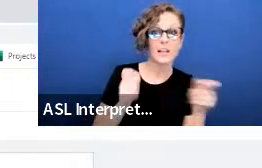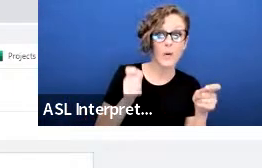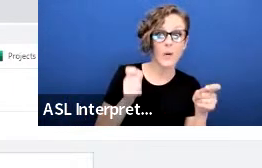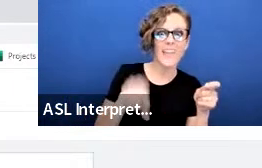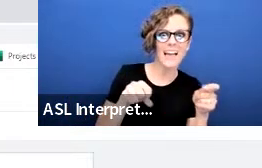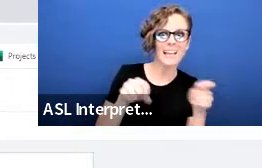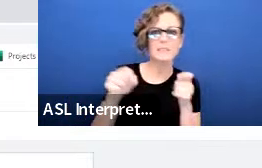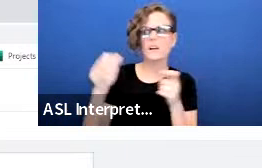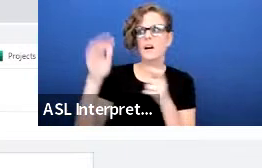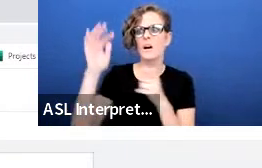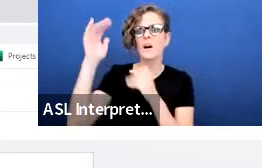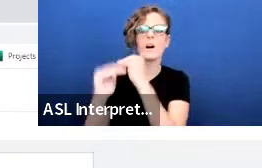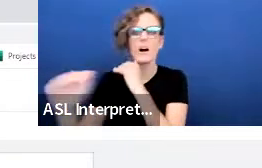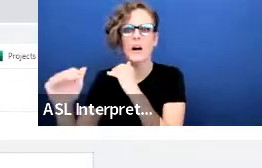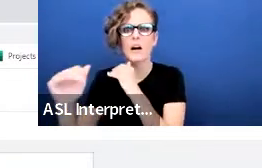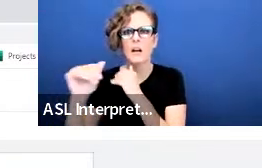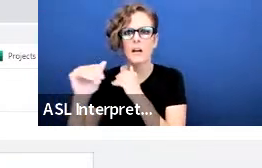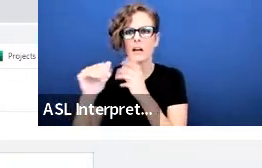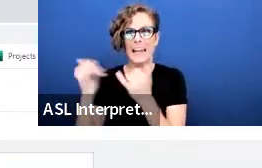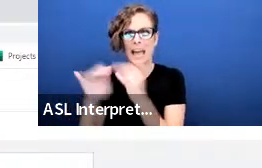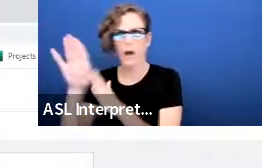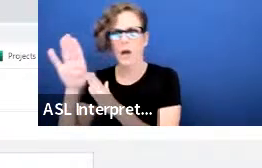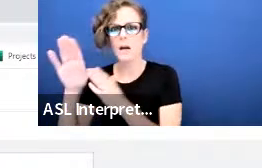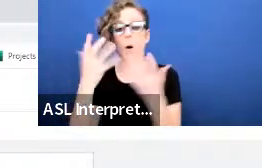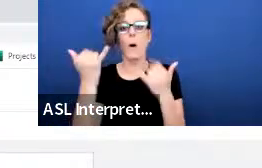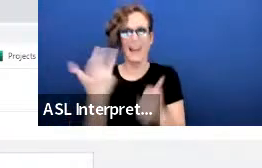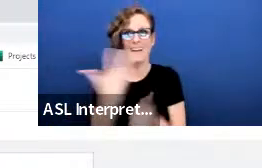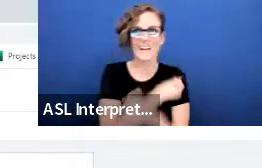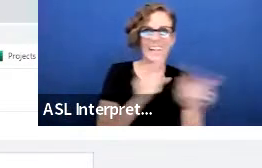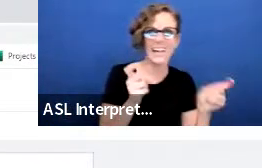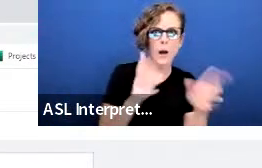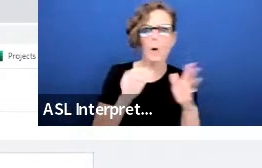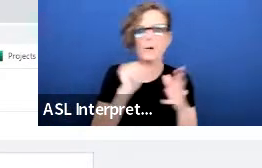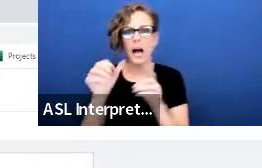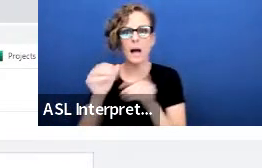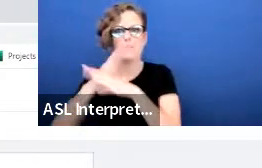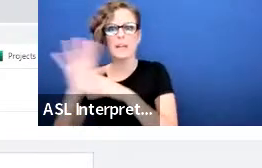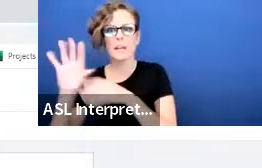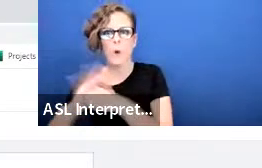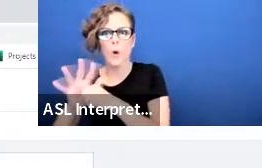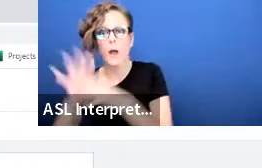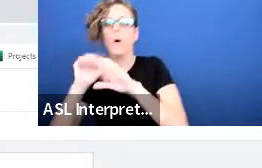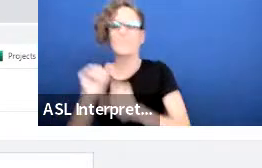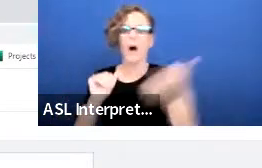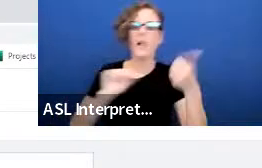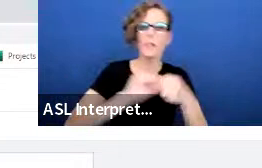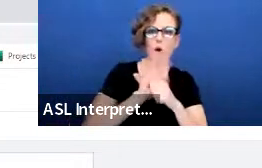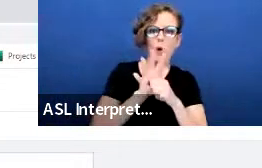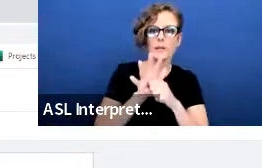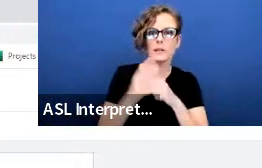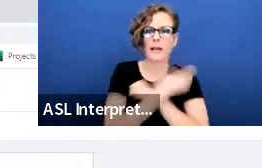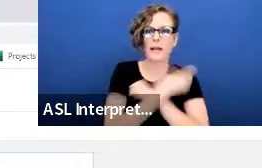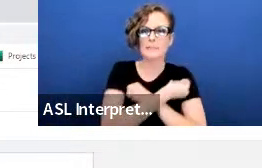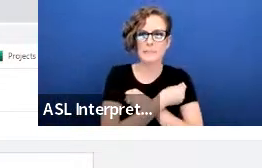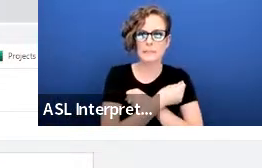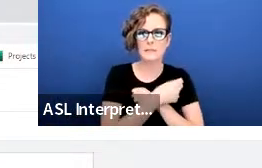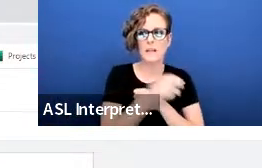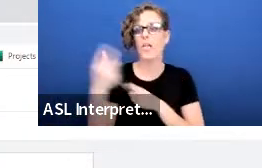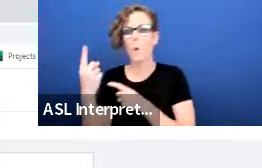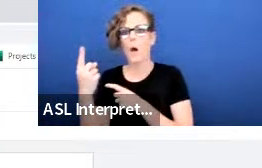don't. Now here's the vaccine. Oh, actually, it doesn't prevent COVID. Here's another vaccine that you're going to need because actually that other one wore